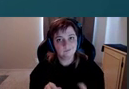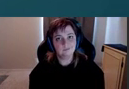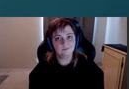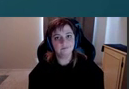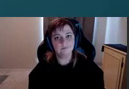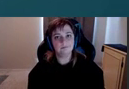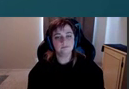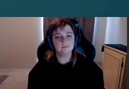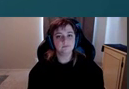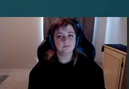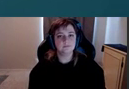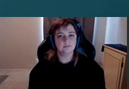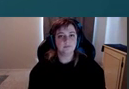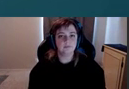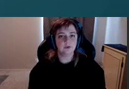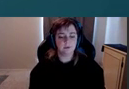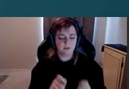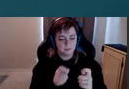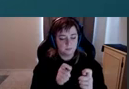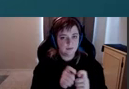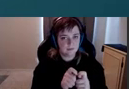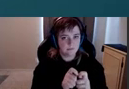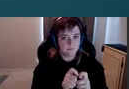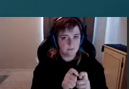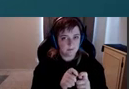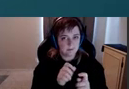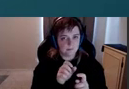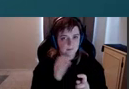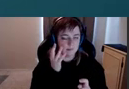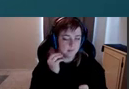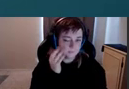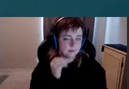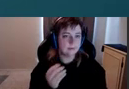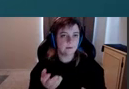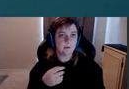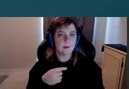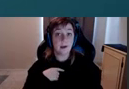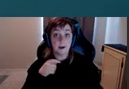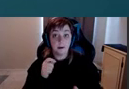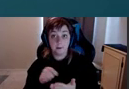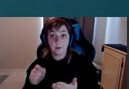And I will also, in my tips, I've written down, there's an application